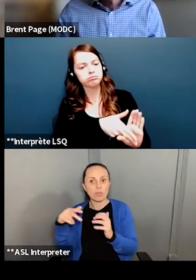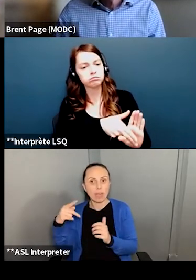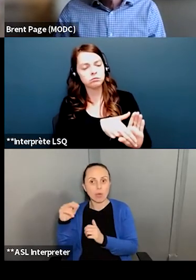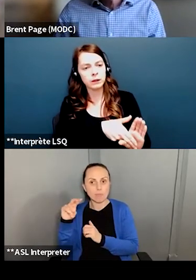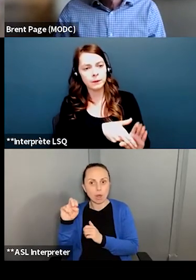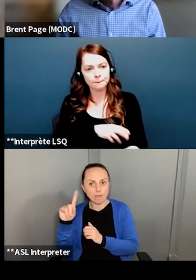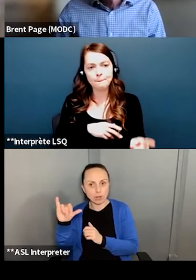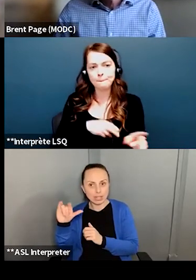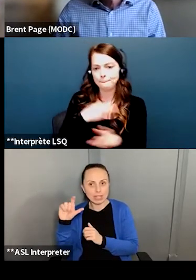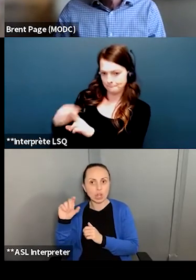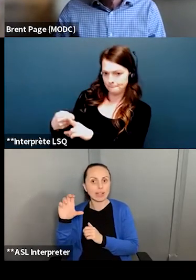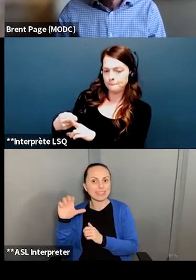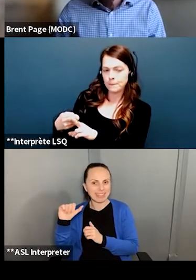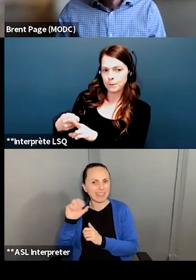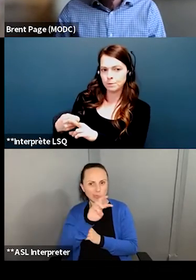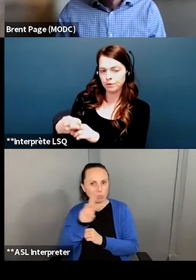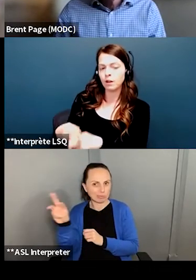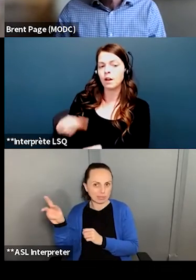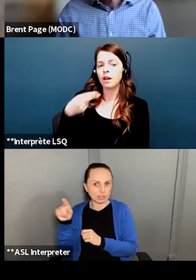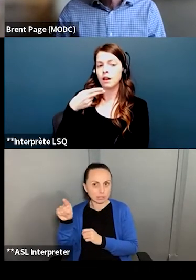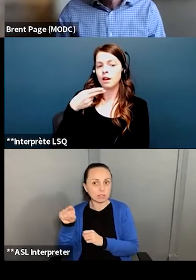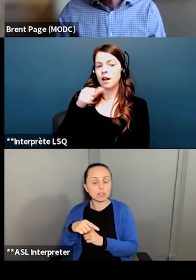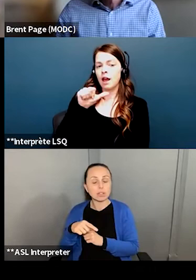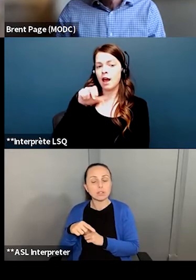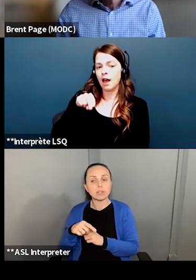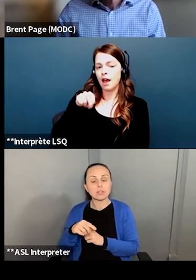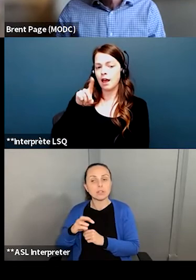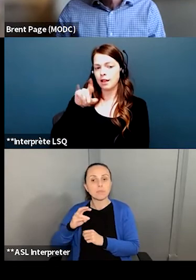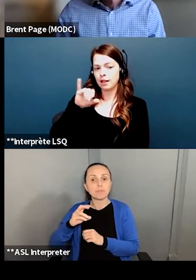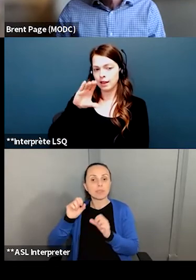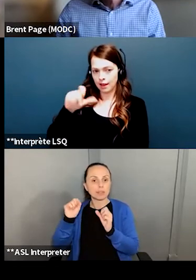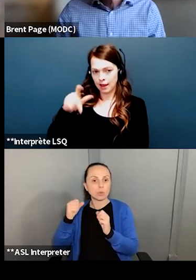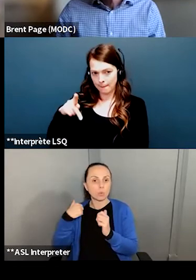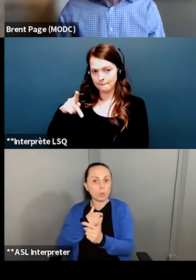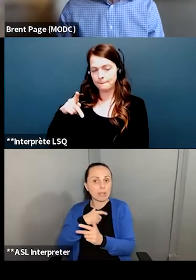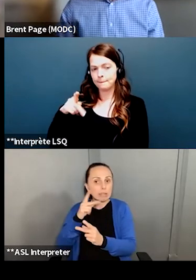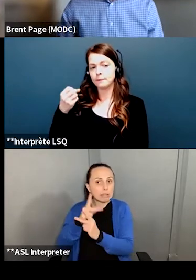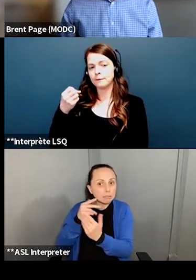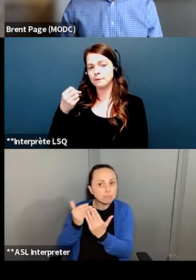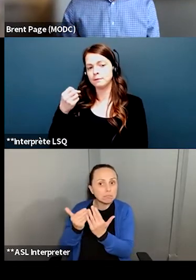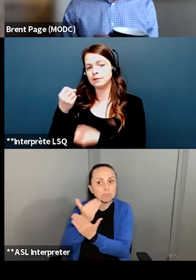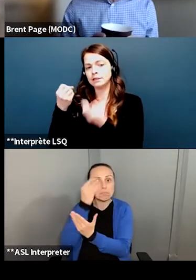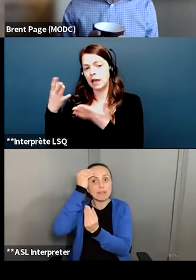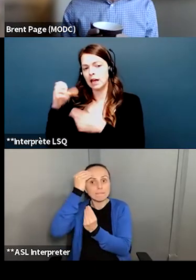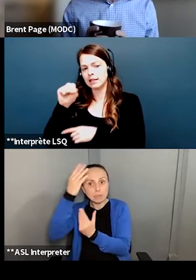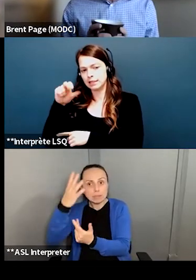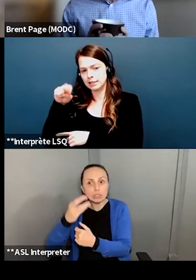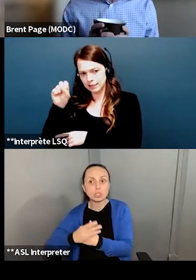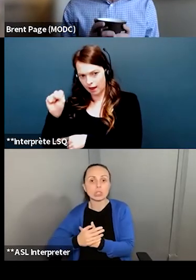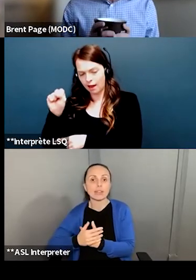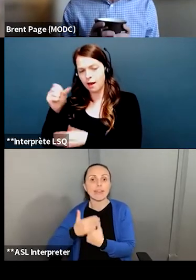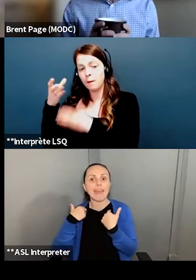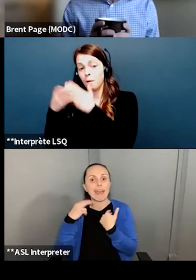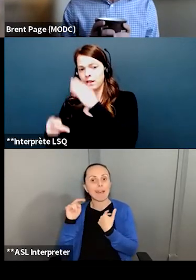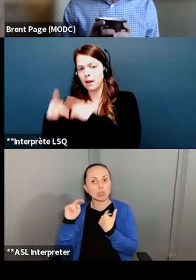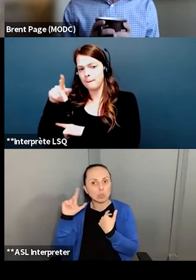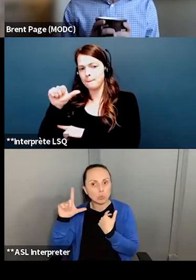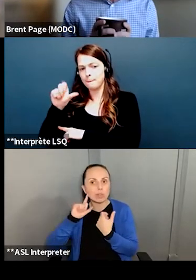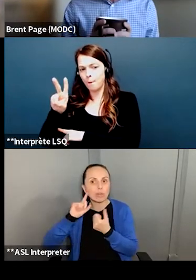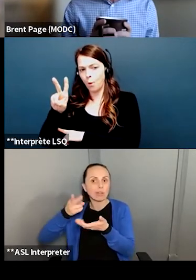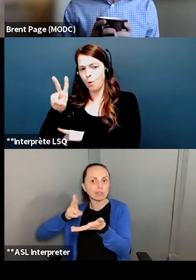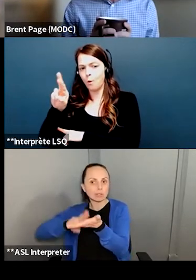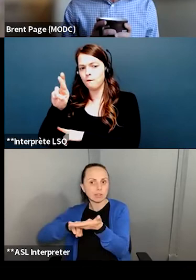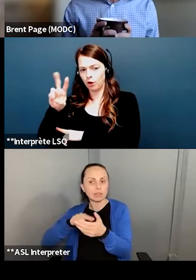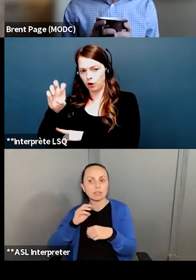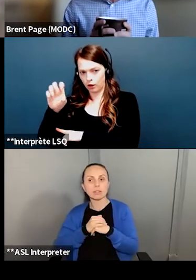disabilitywithoutpoverty.ca. That's our website where we keep current news. There's a newsletter you can sign up